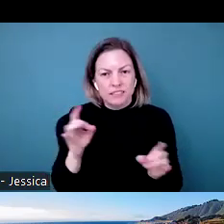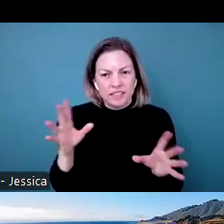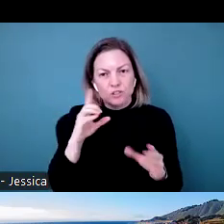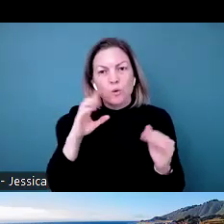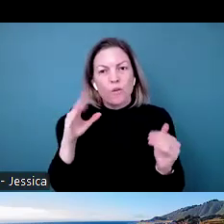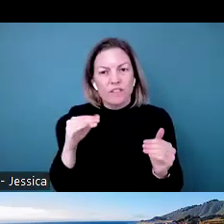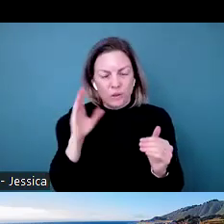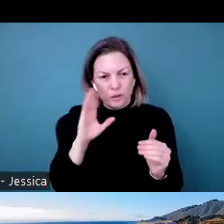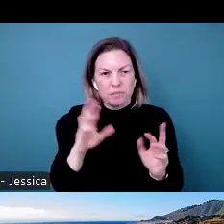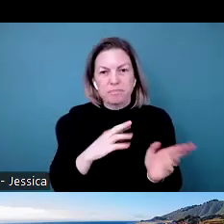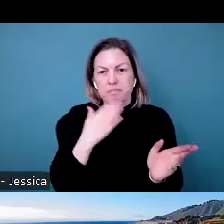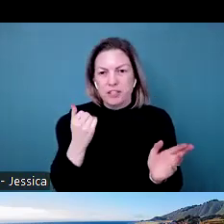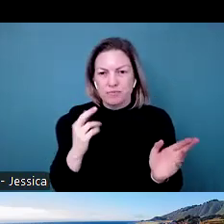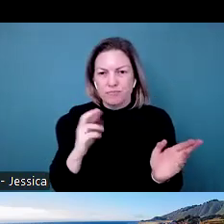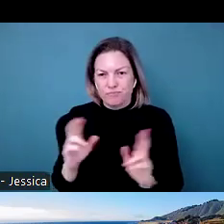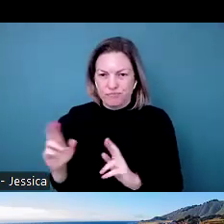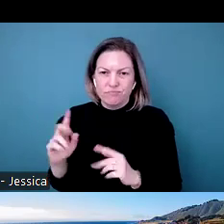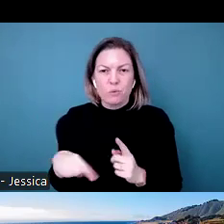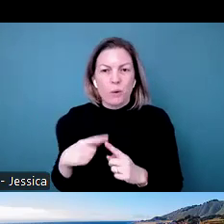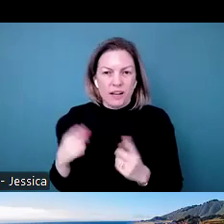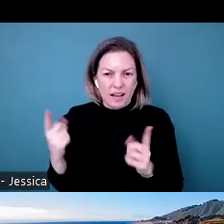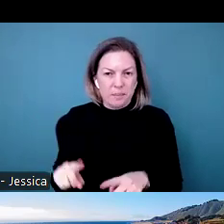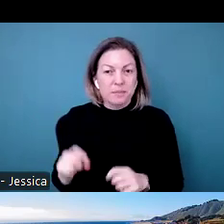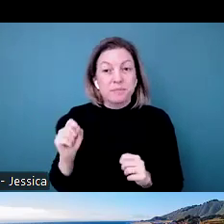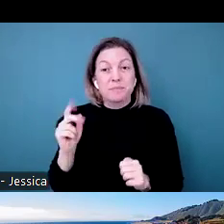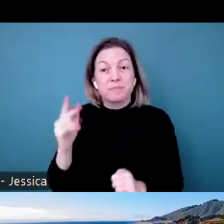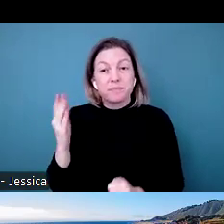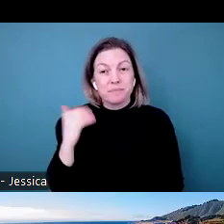be better prepared when that arrives. Next.